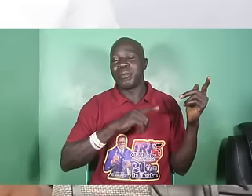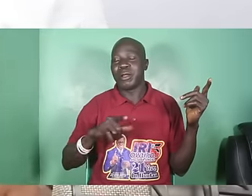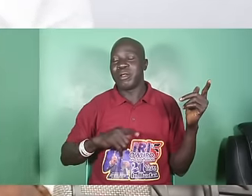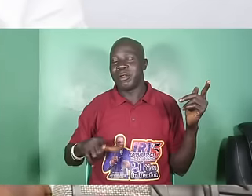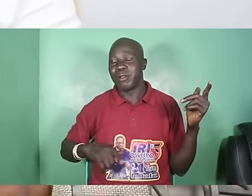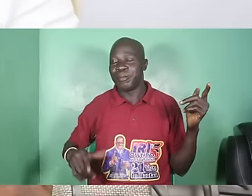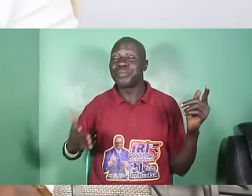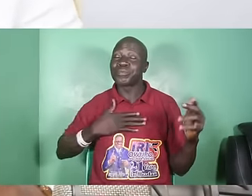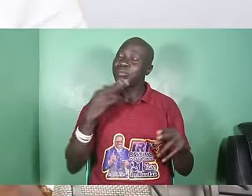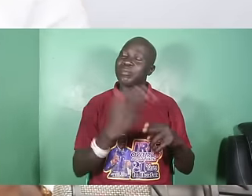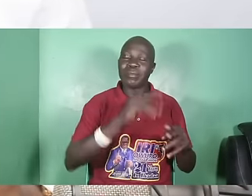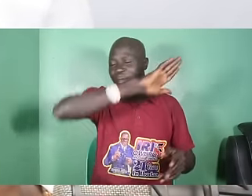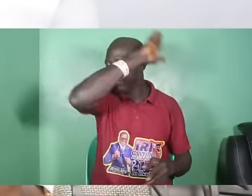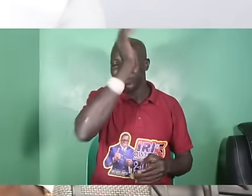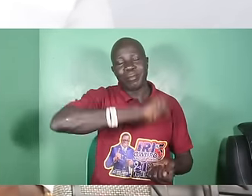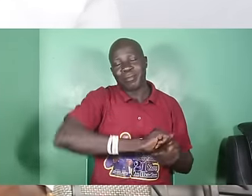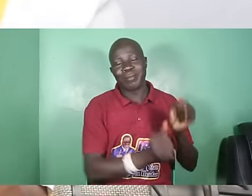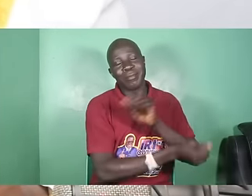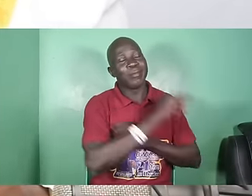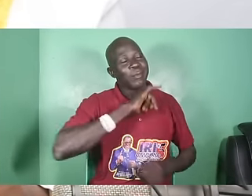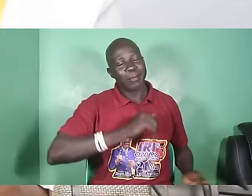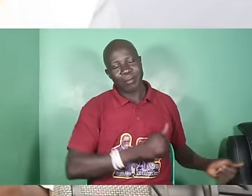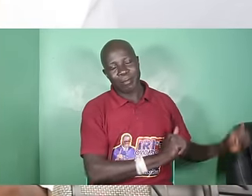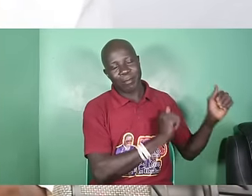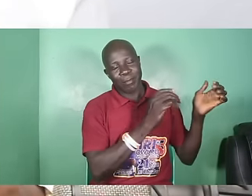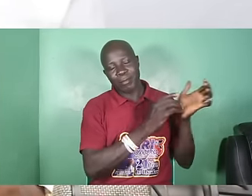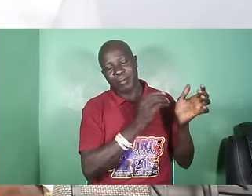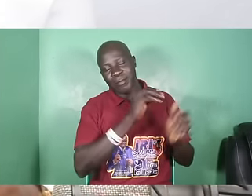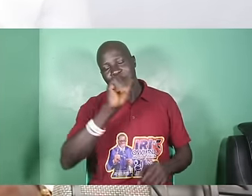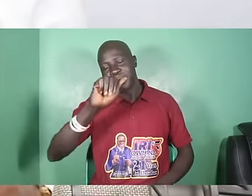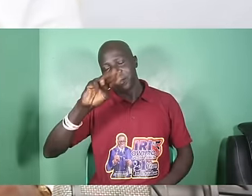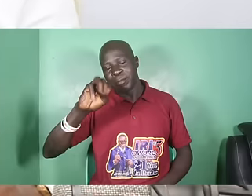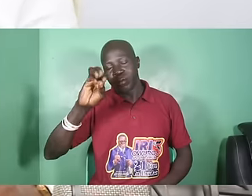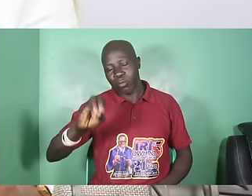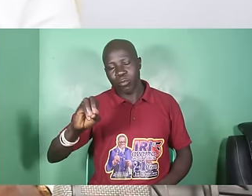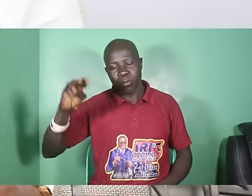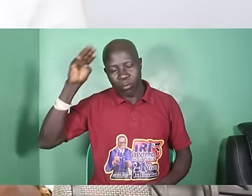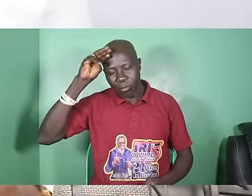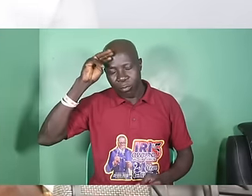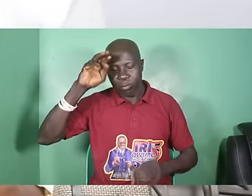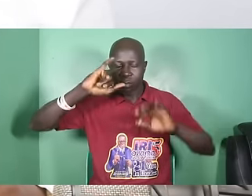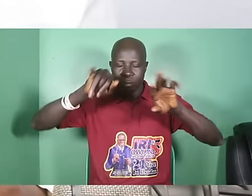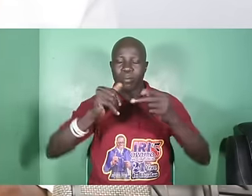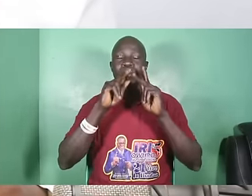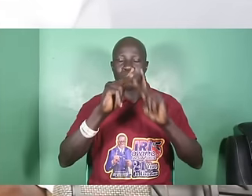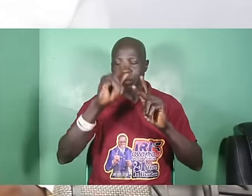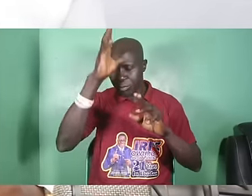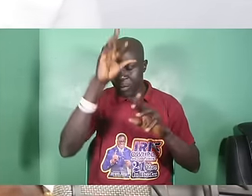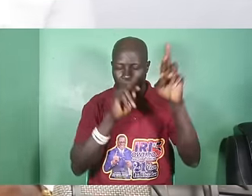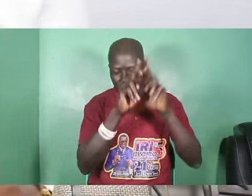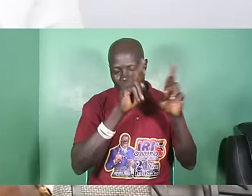name my Lord. Oruko mi o yi pada. My name never change. Apostle yi. He's the apostle. Dr. SMO Mustafa